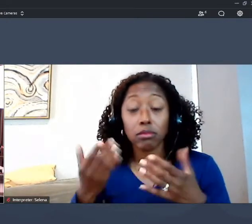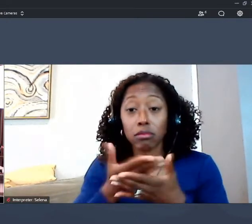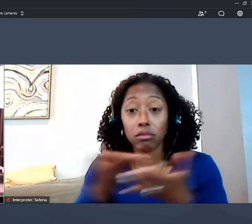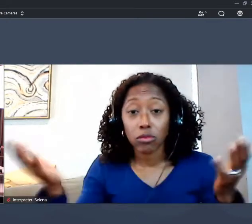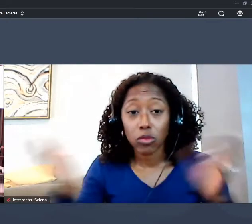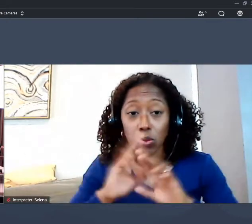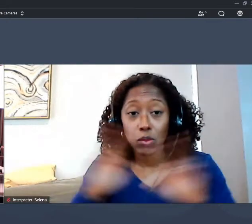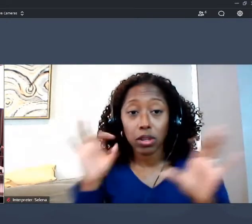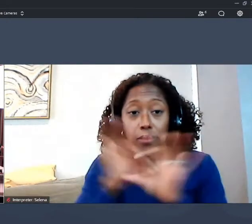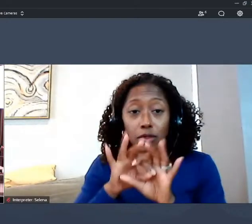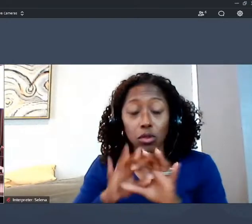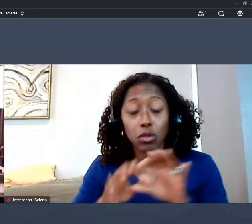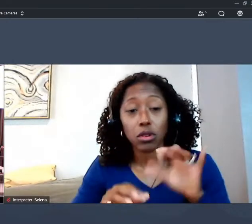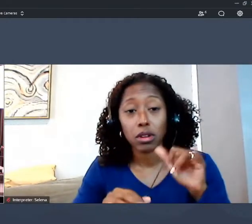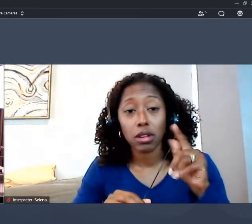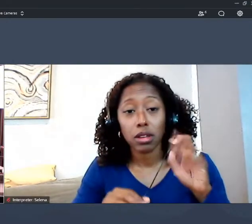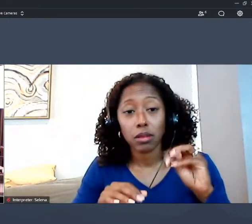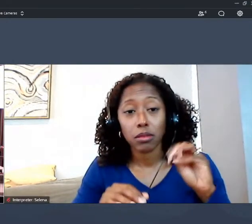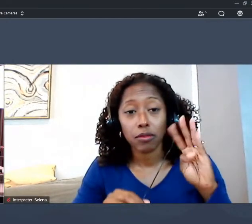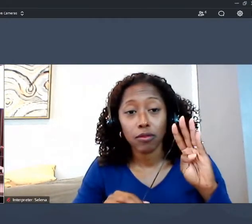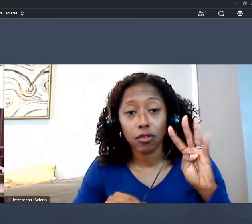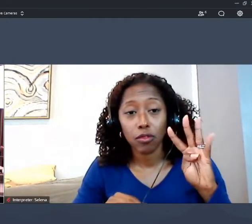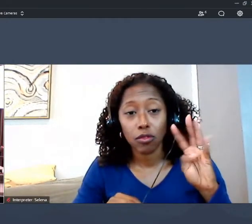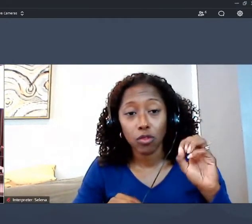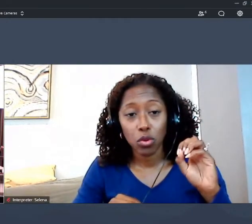ready to vote on item 40. Please cast your votes.